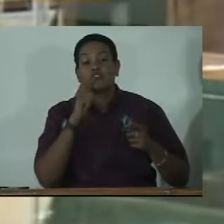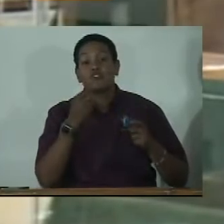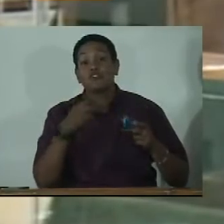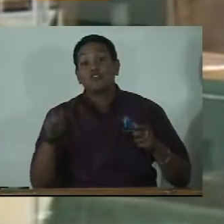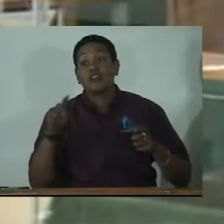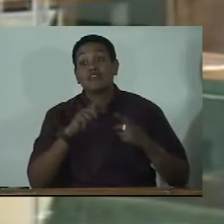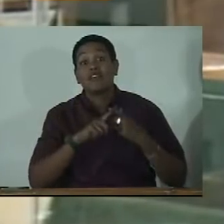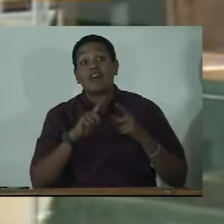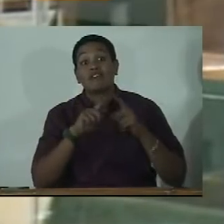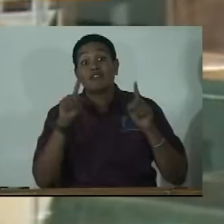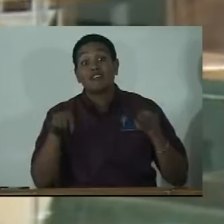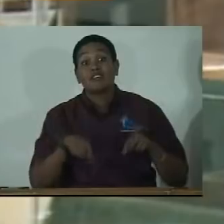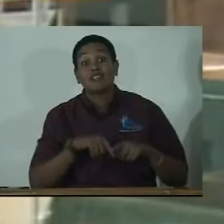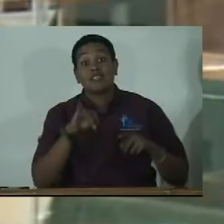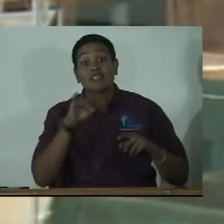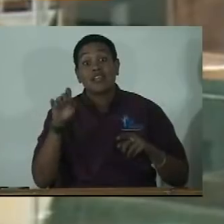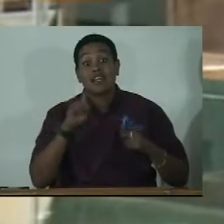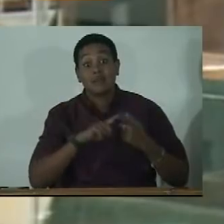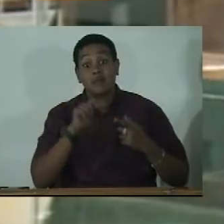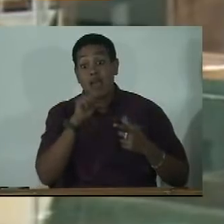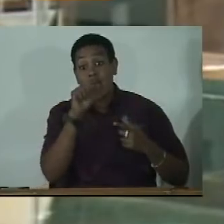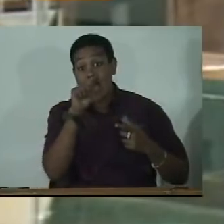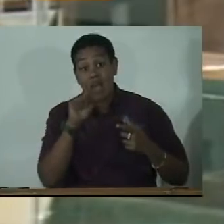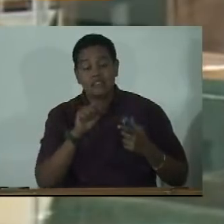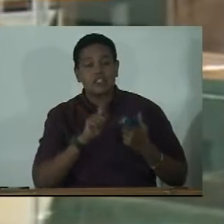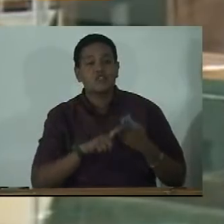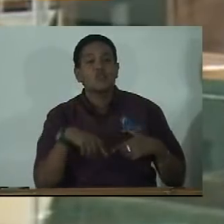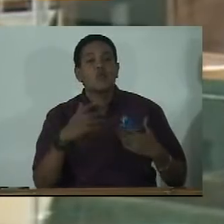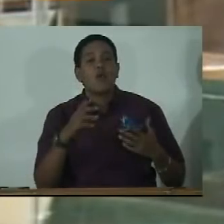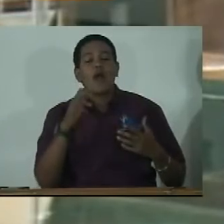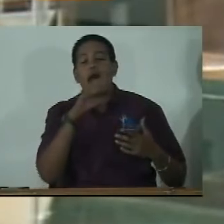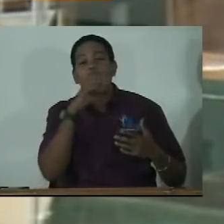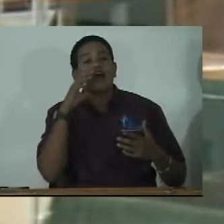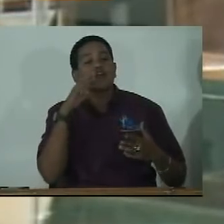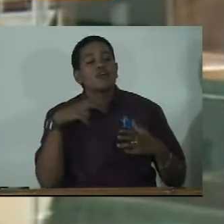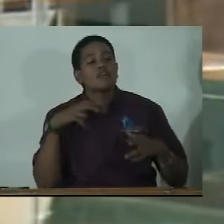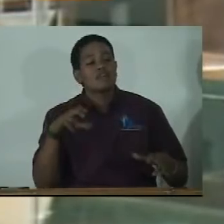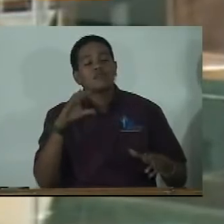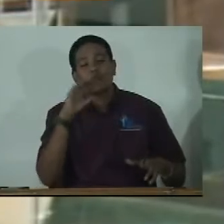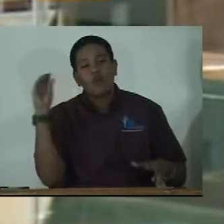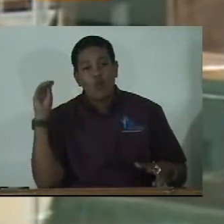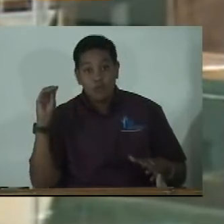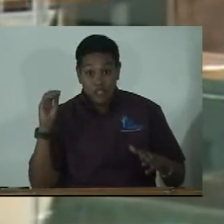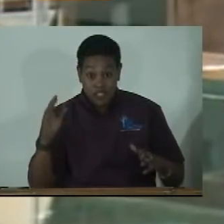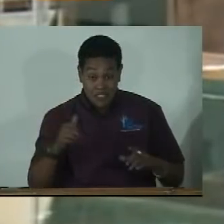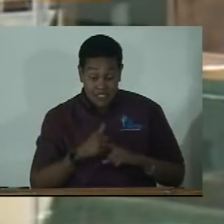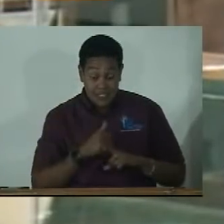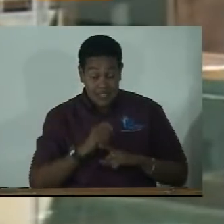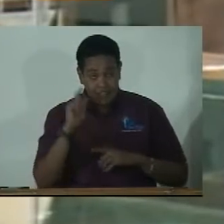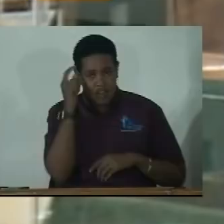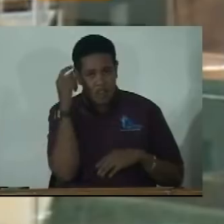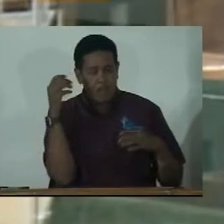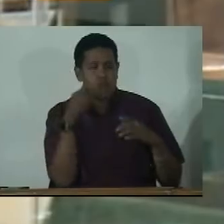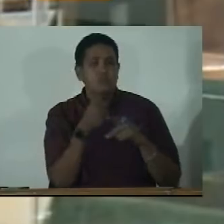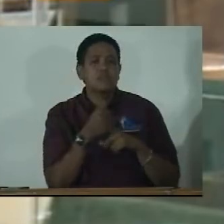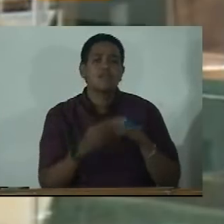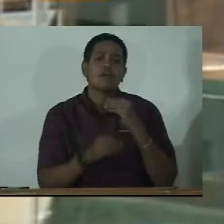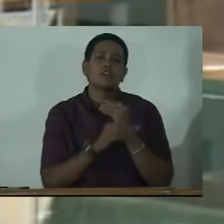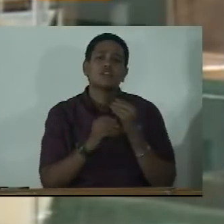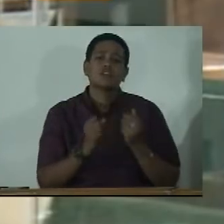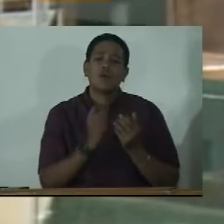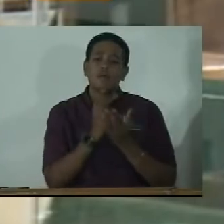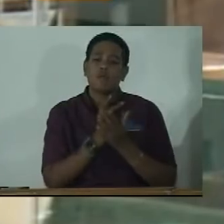of the Agricultural Marketing Corporation to the Agro-Investment Corporation. The Cabinet also approved the issue of